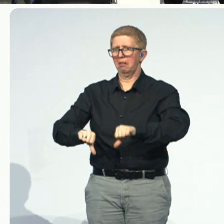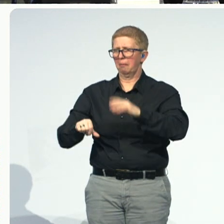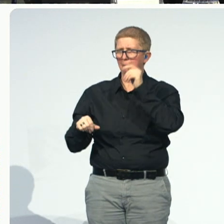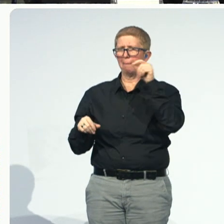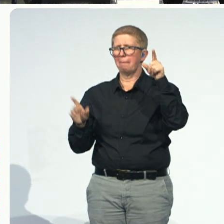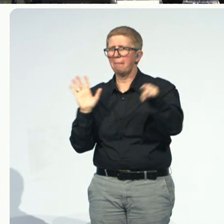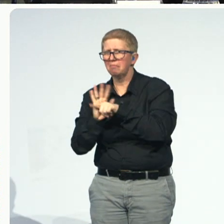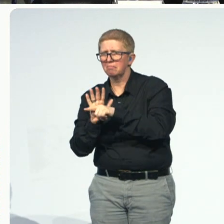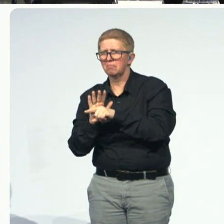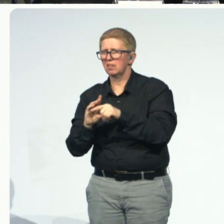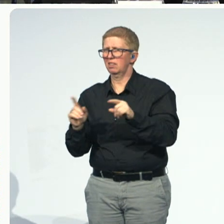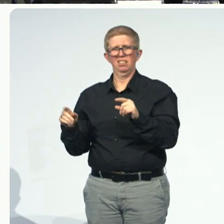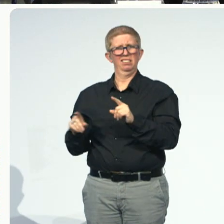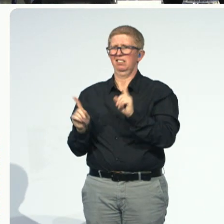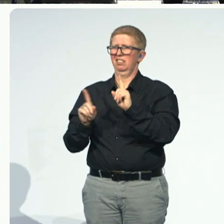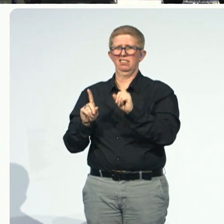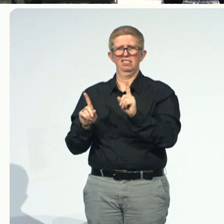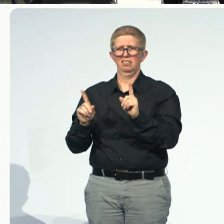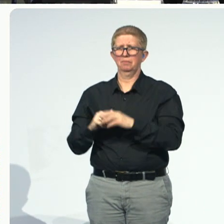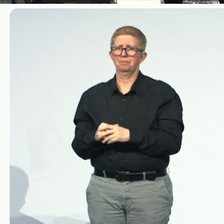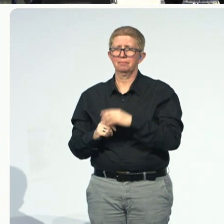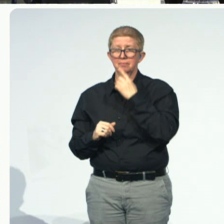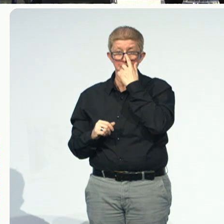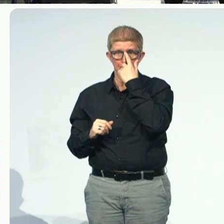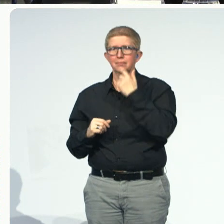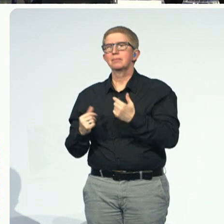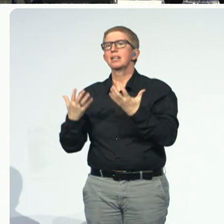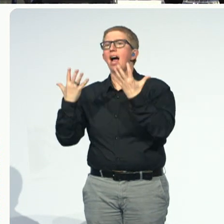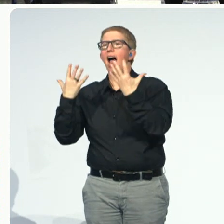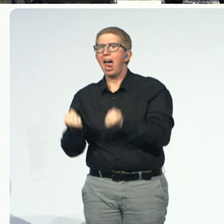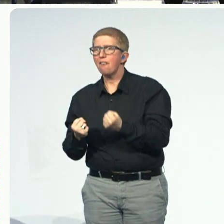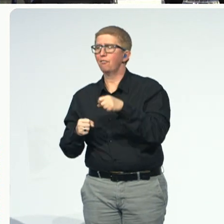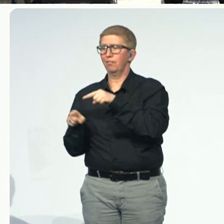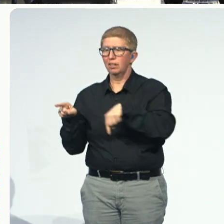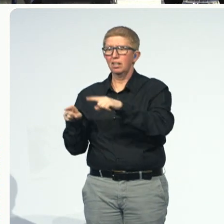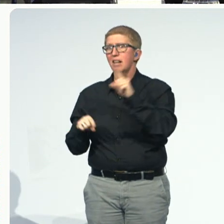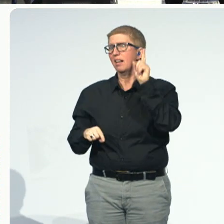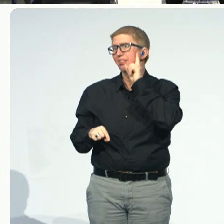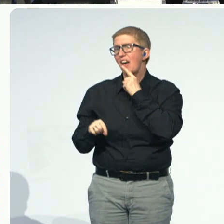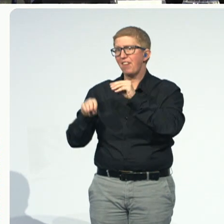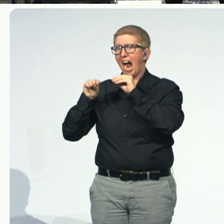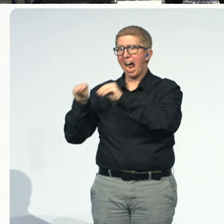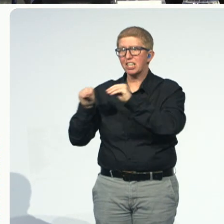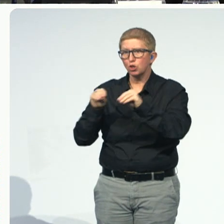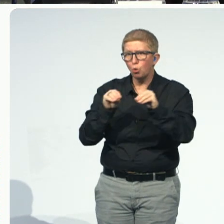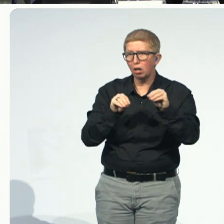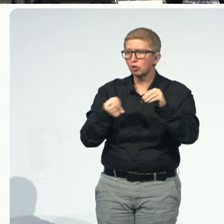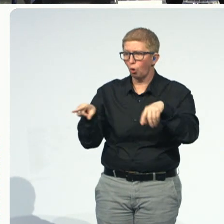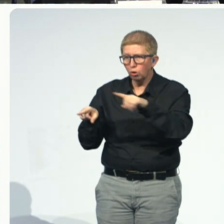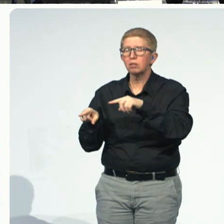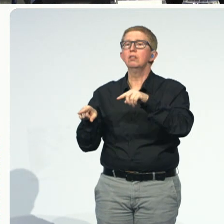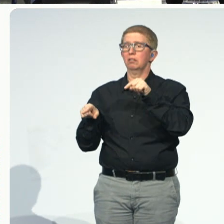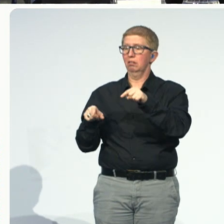low achievement in deaf education. The barriers to communication and learning